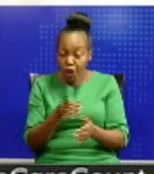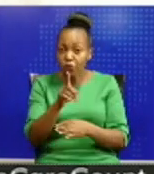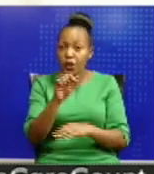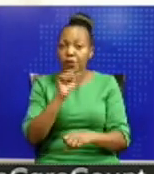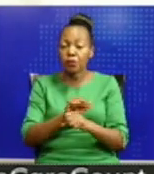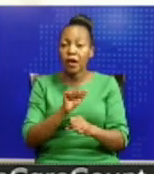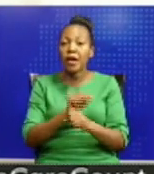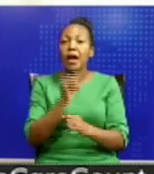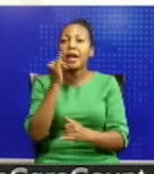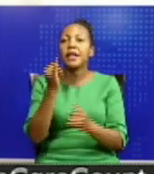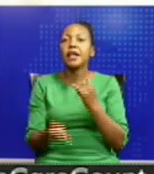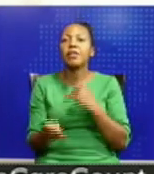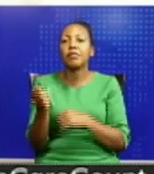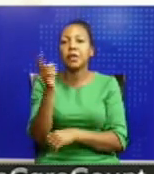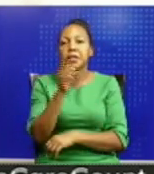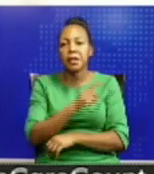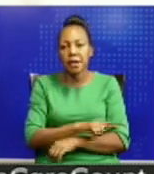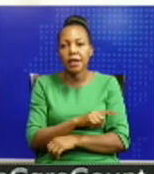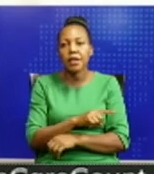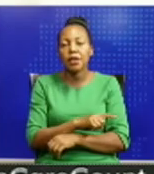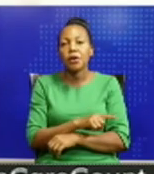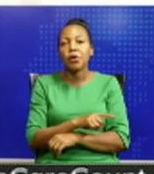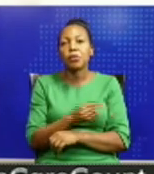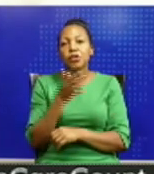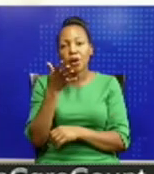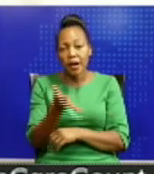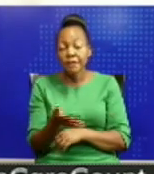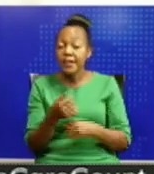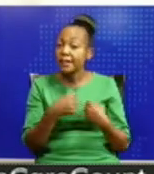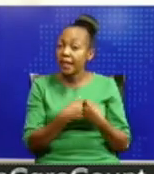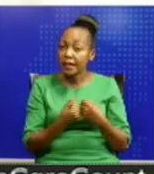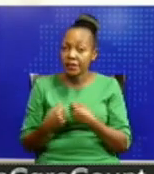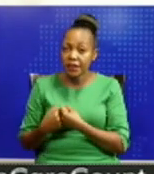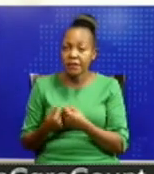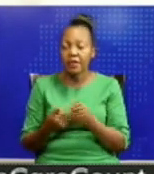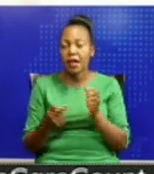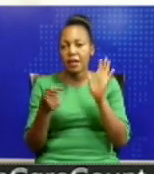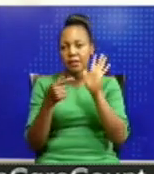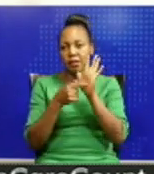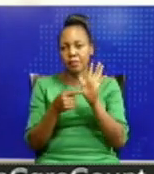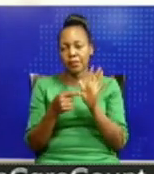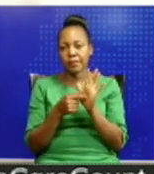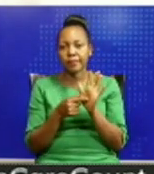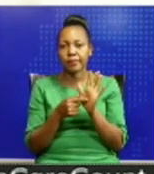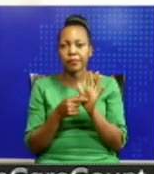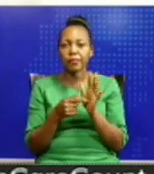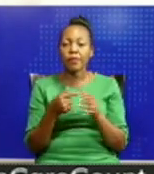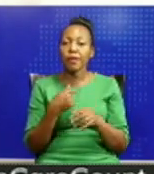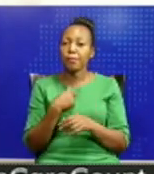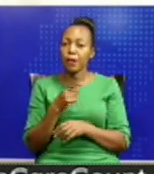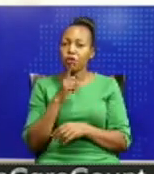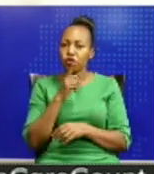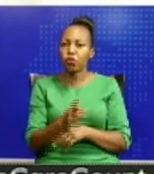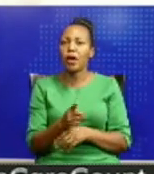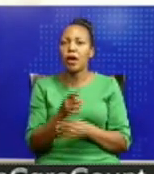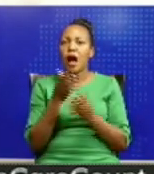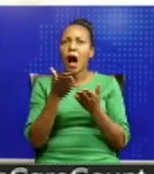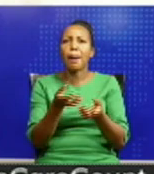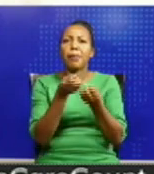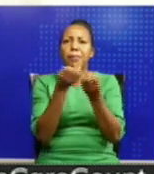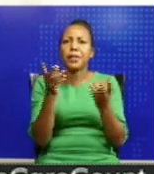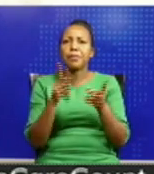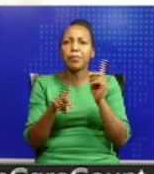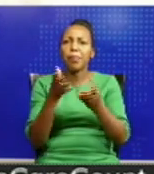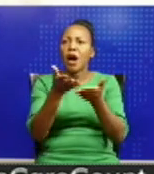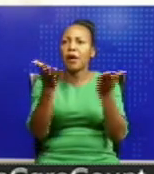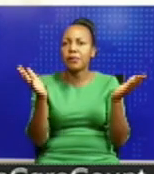the end of the day, we shall have to face the consequences. For example, I'm very sure there are many people outside, they